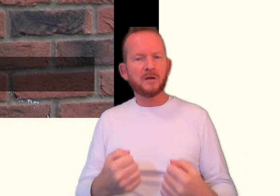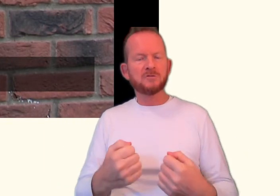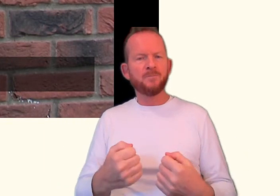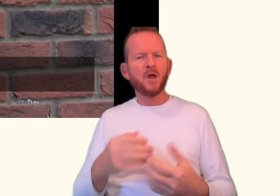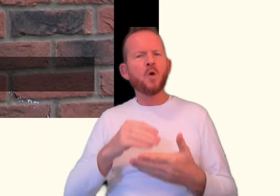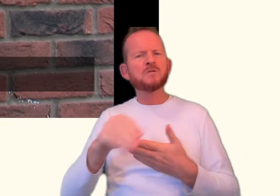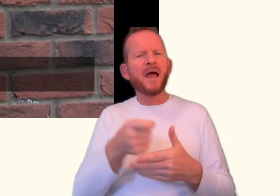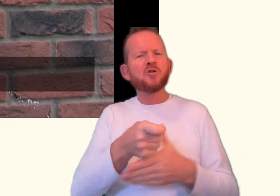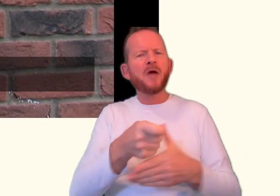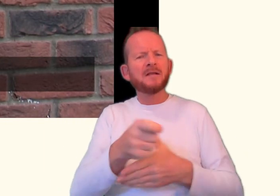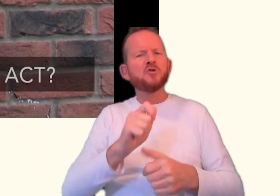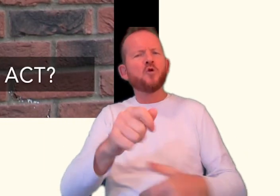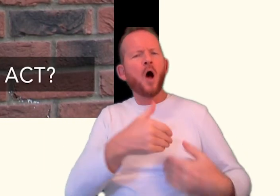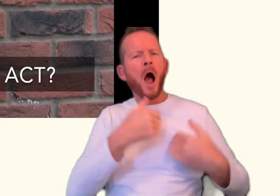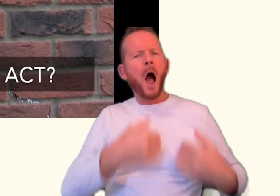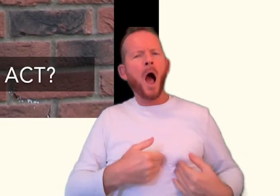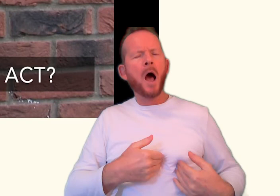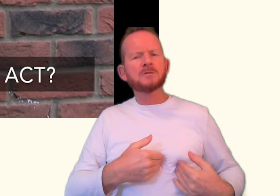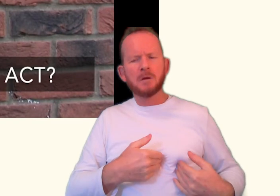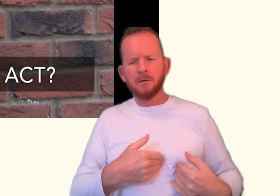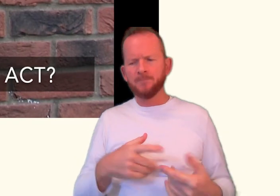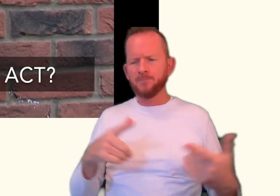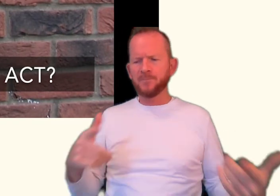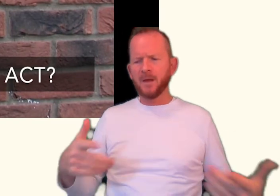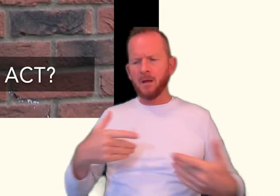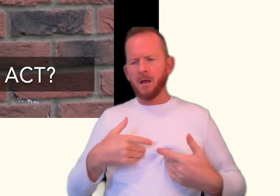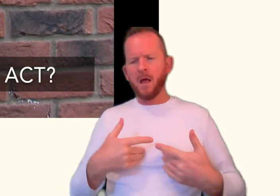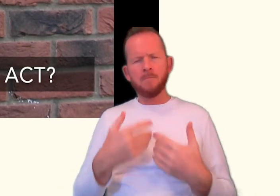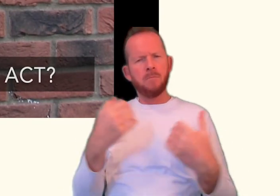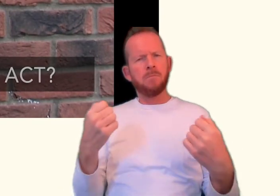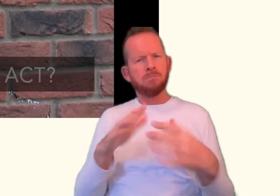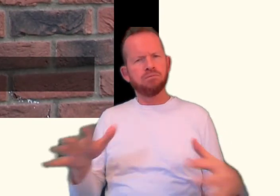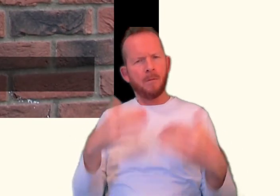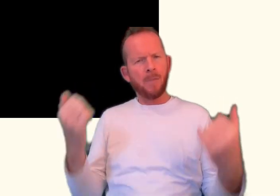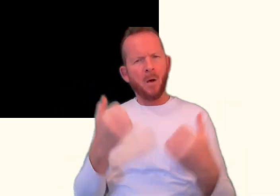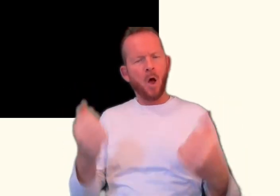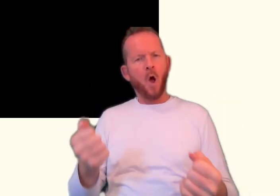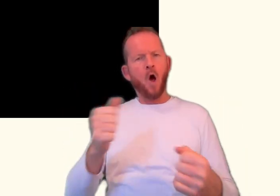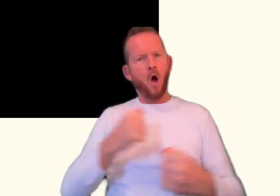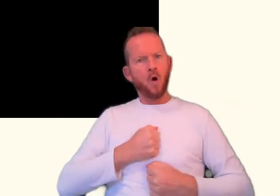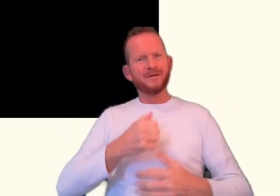or your own decency? Does any of this make you mad enough to act?